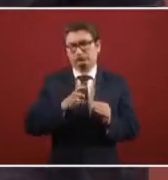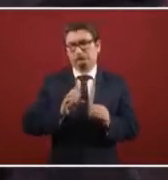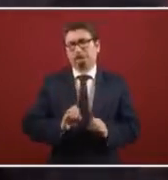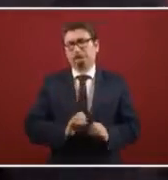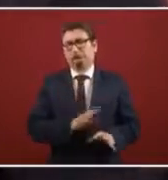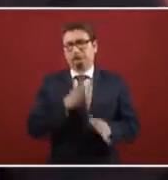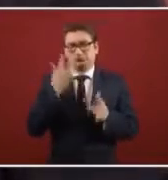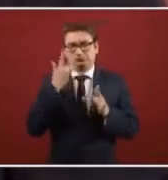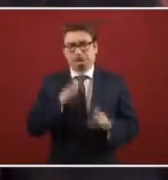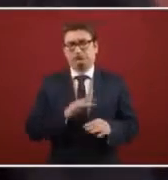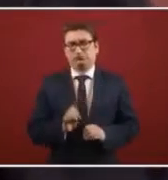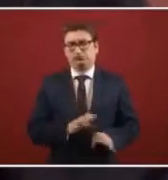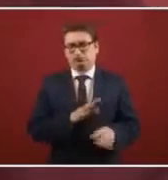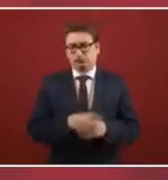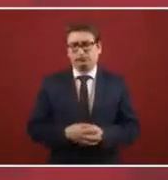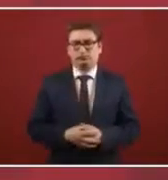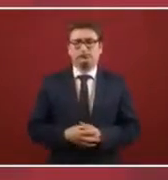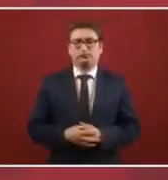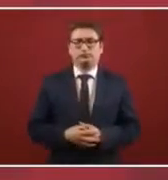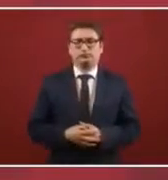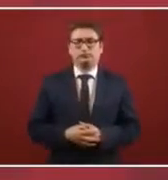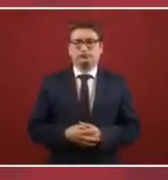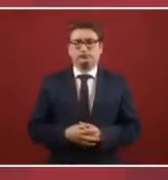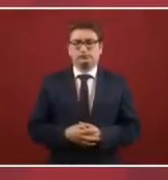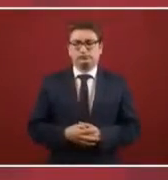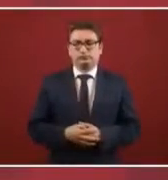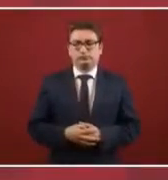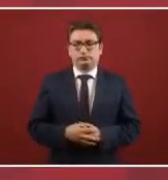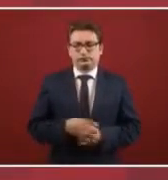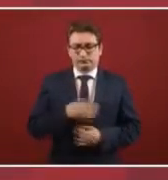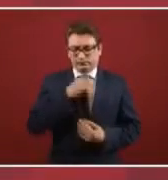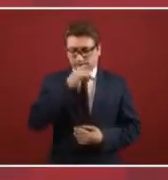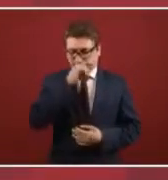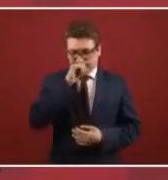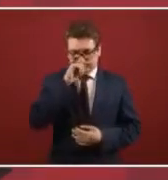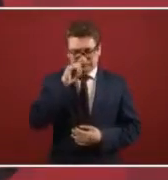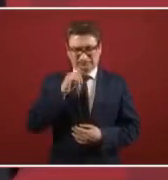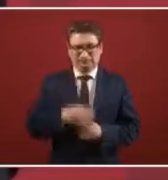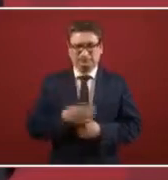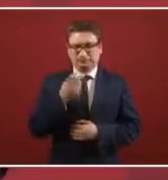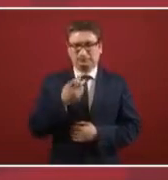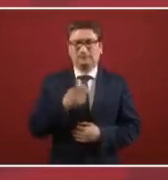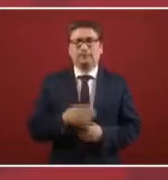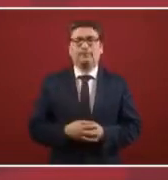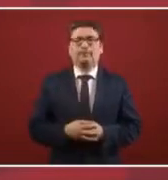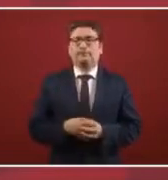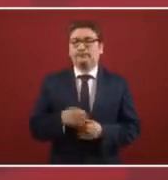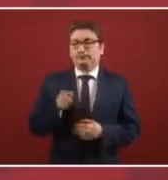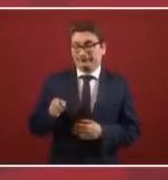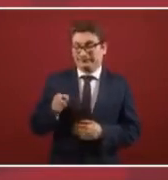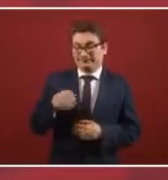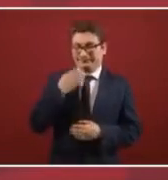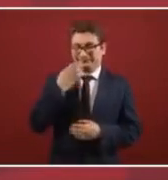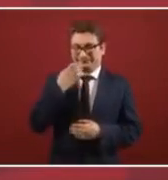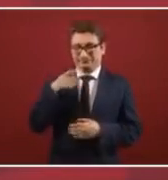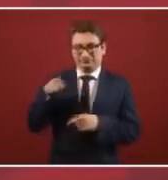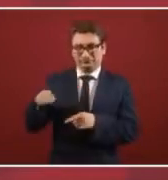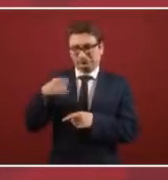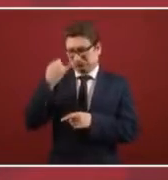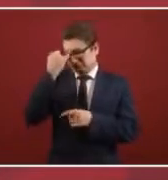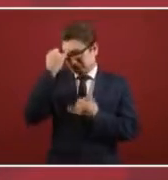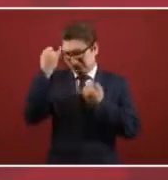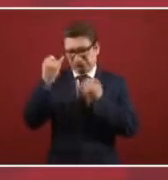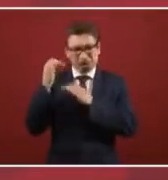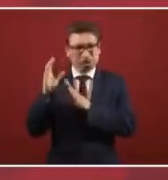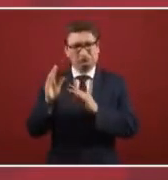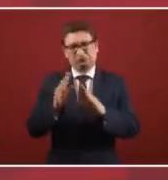política. Pero claro, es But it, así to so much to that extent esa escuela that de that pensamiento school